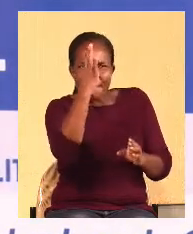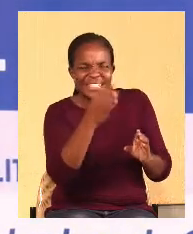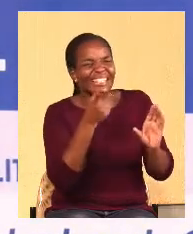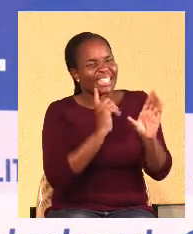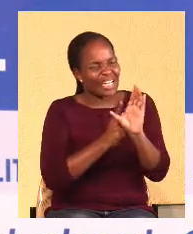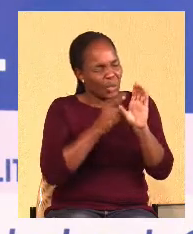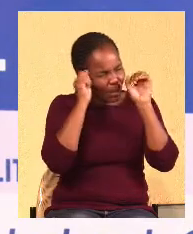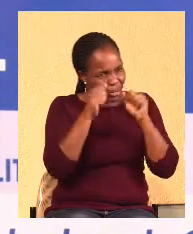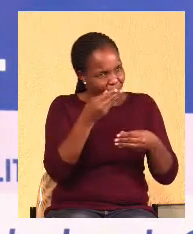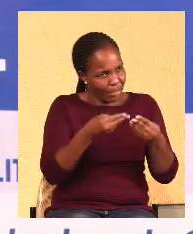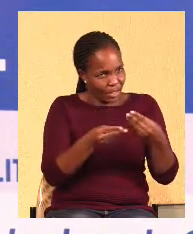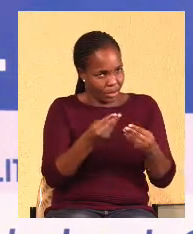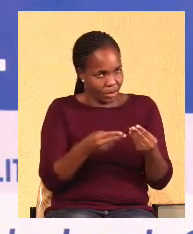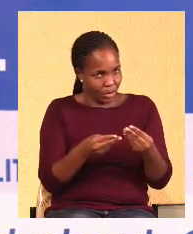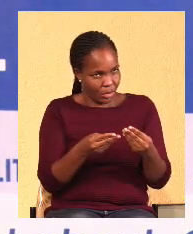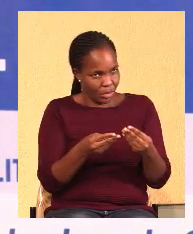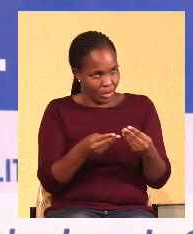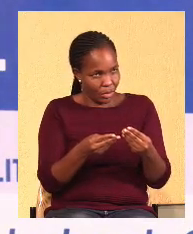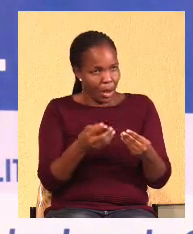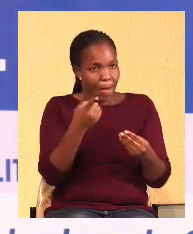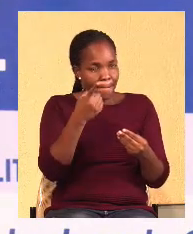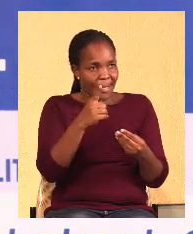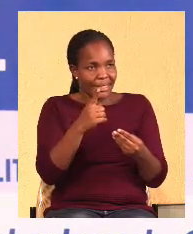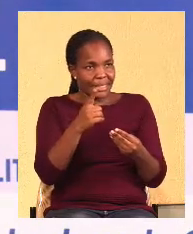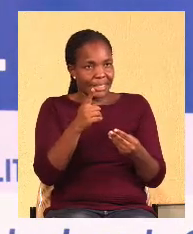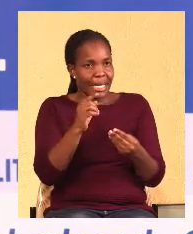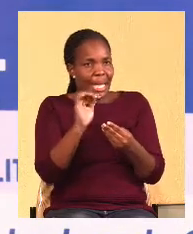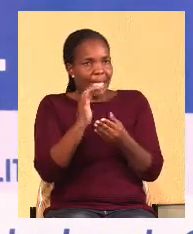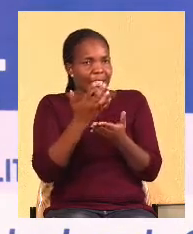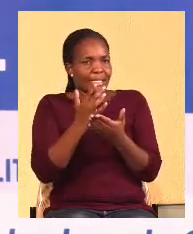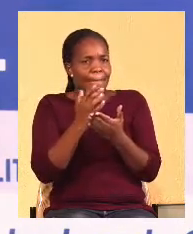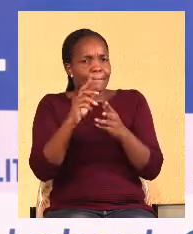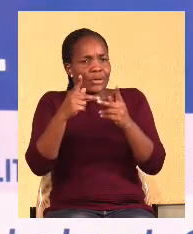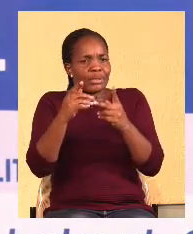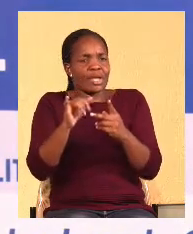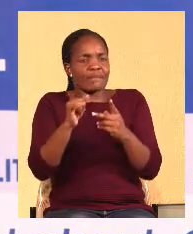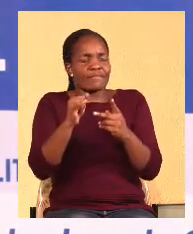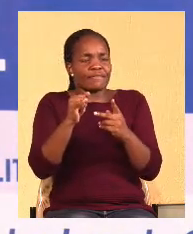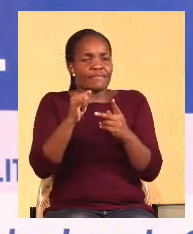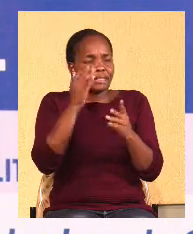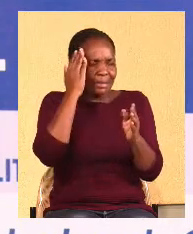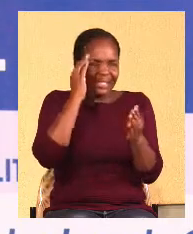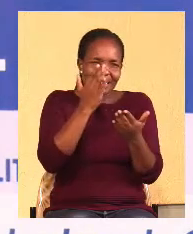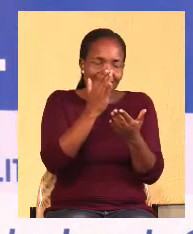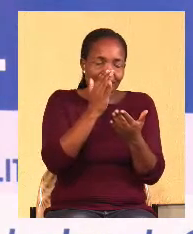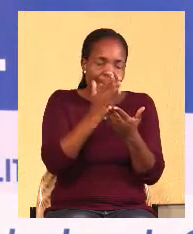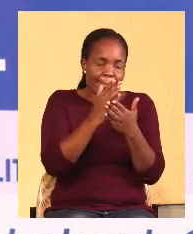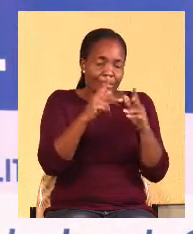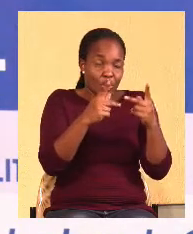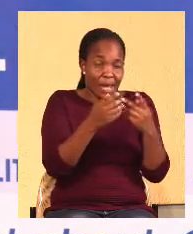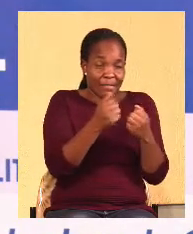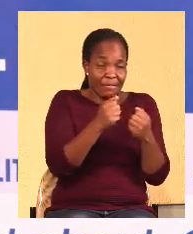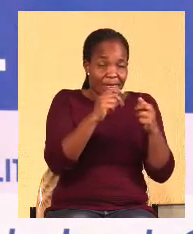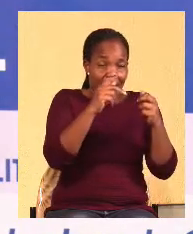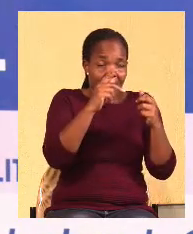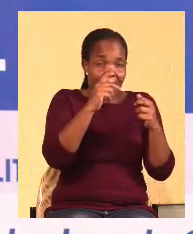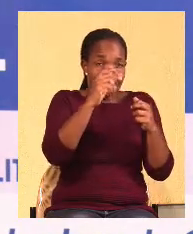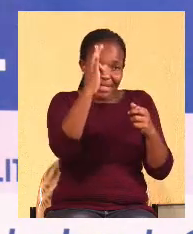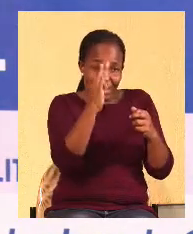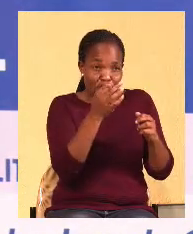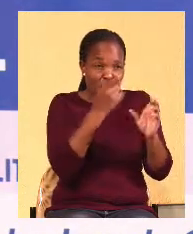sale of an alcoholic beverage which is prohibited, or is possession or any